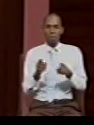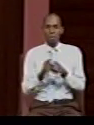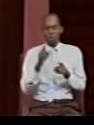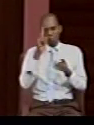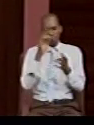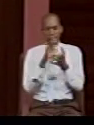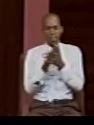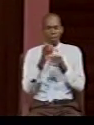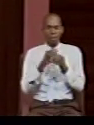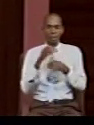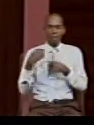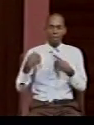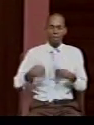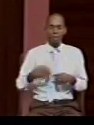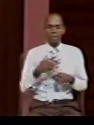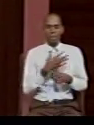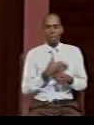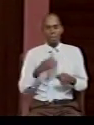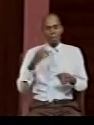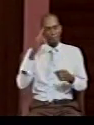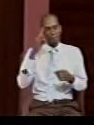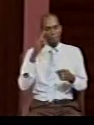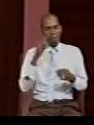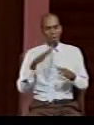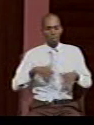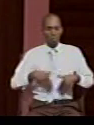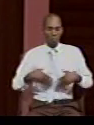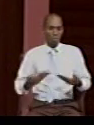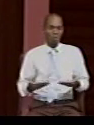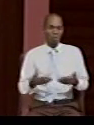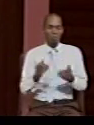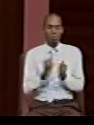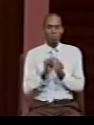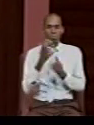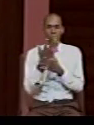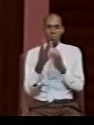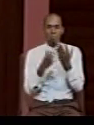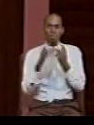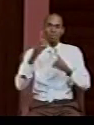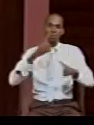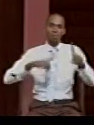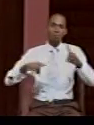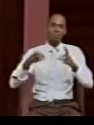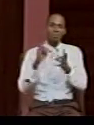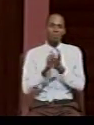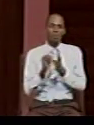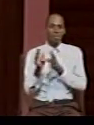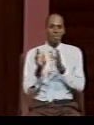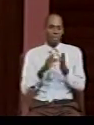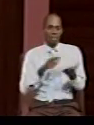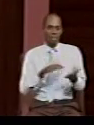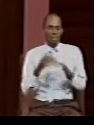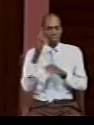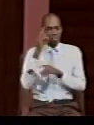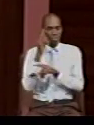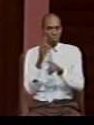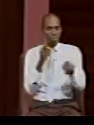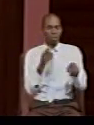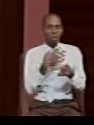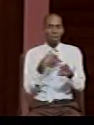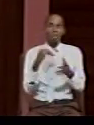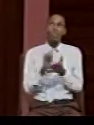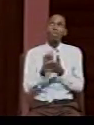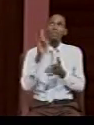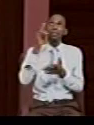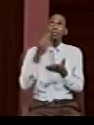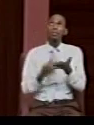you confess with your mouth that Jesus died for you, and that he rose again, and that in